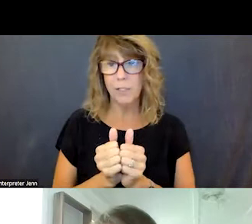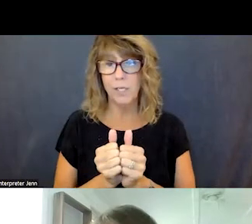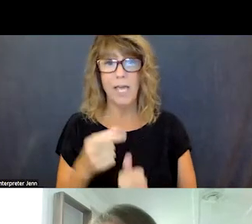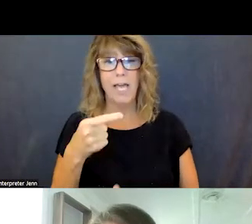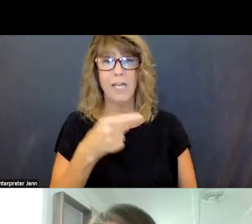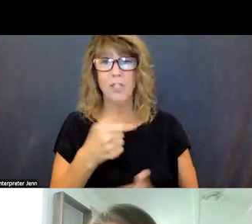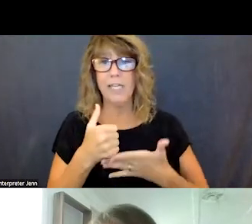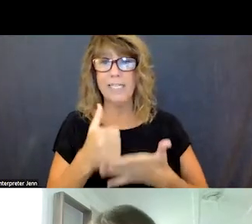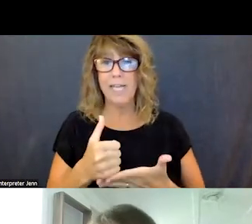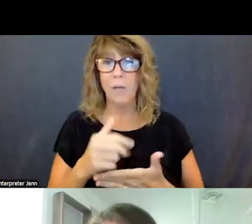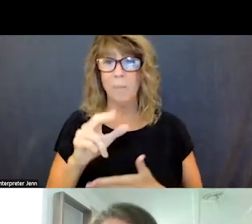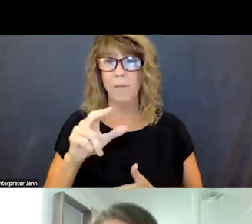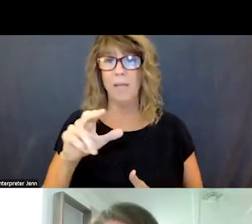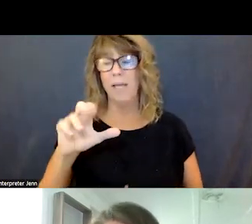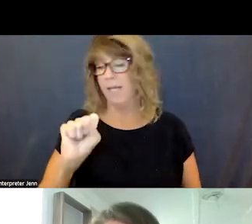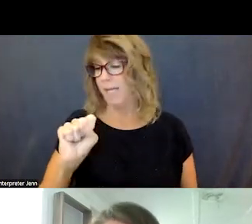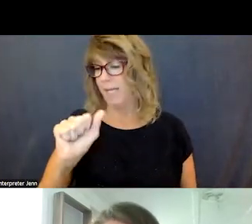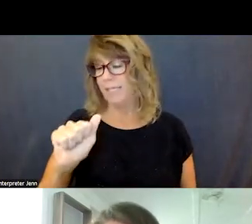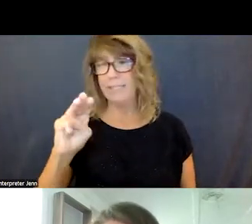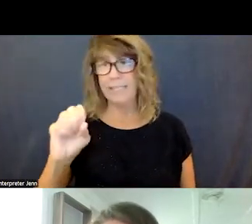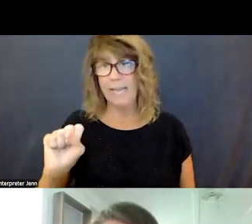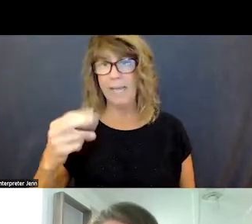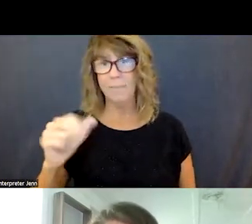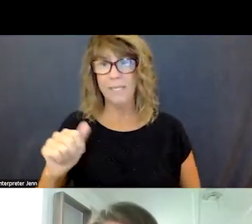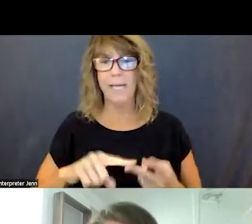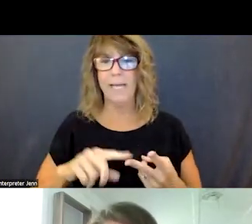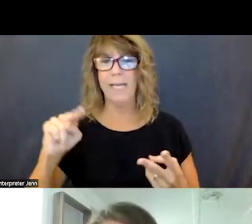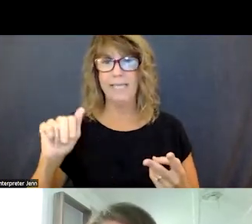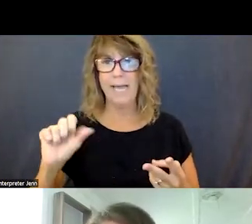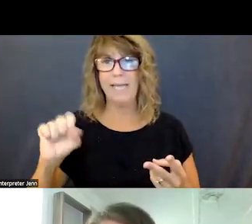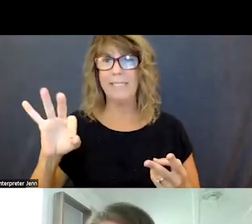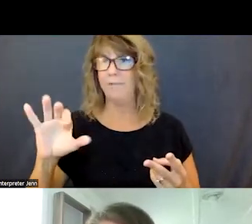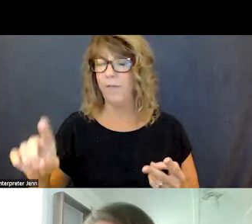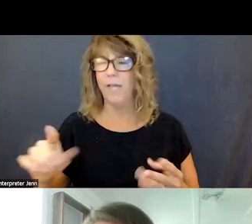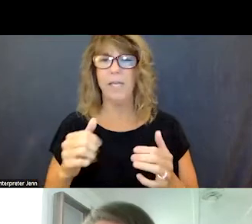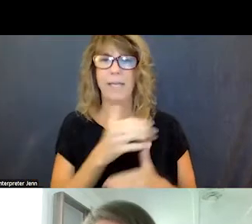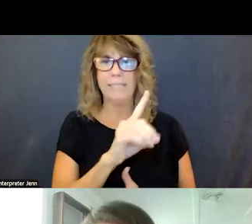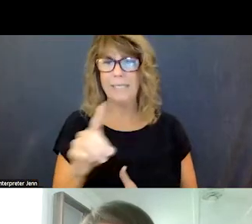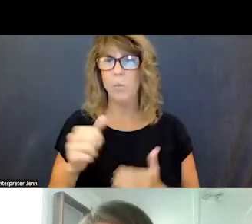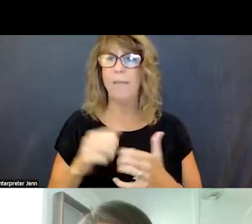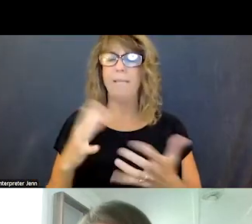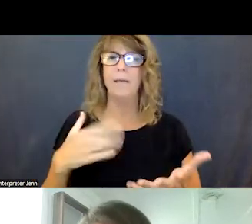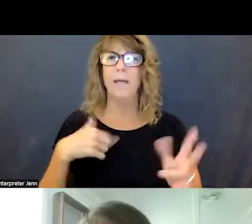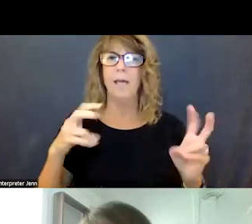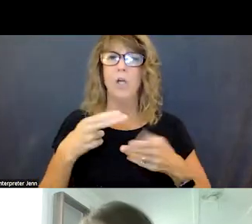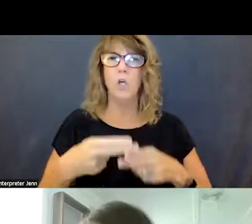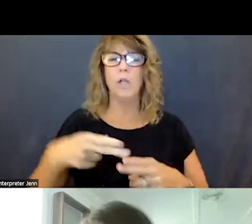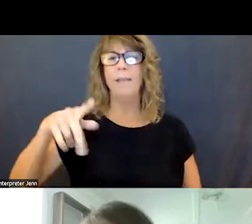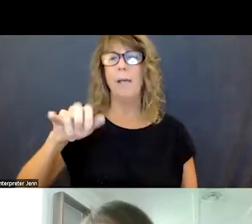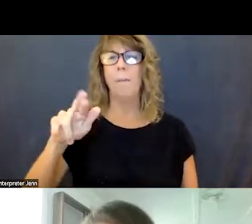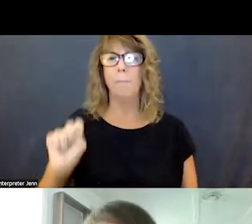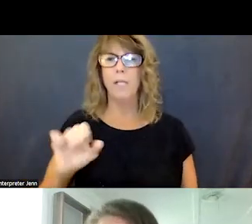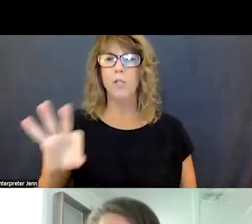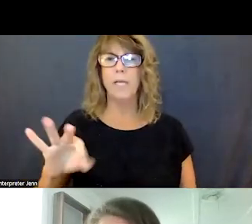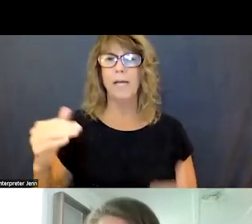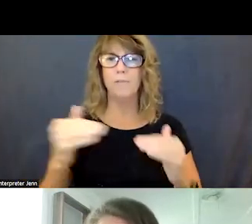assisted NASPID and Samsa and DVHDD with the initiation of what was called the Pillars of Peer Support series. It